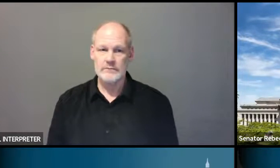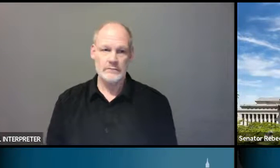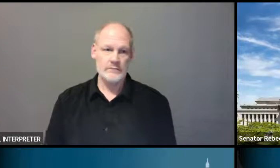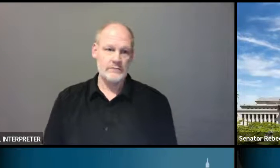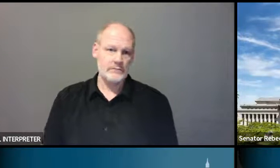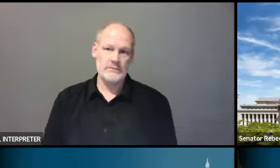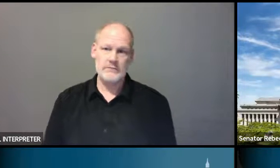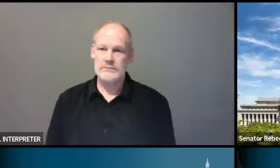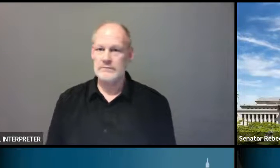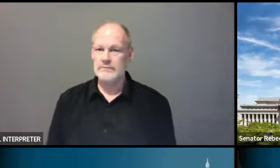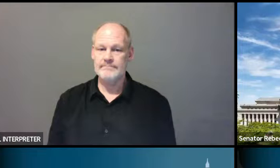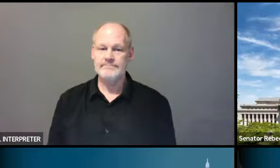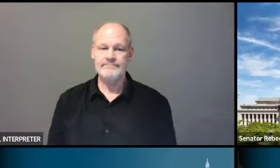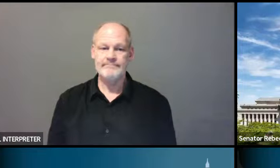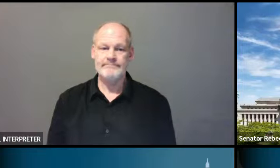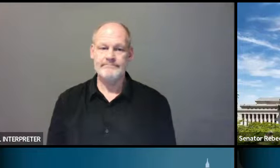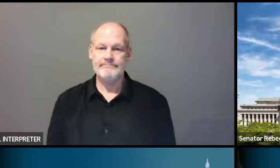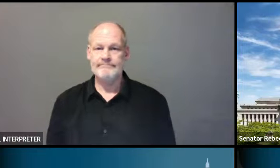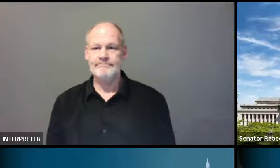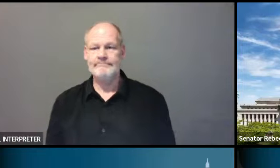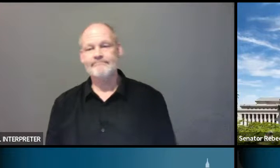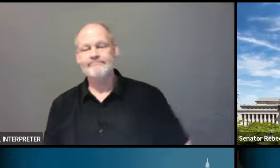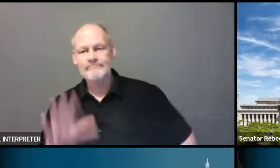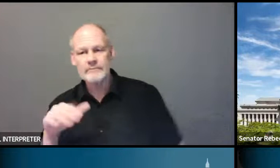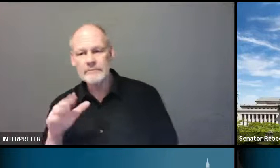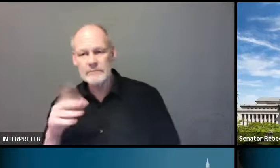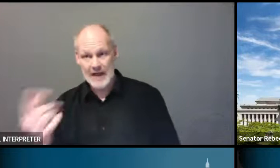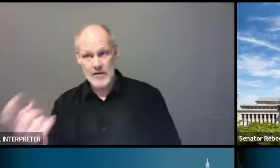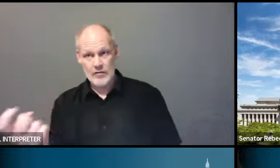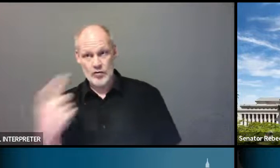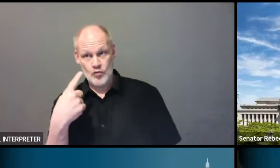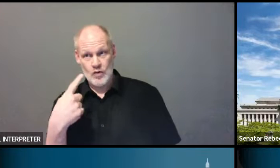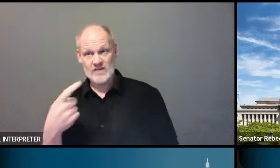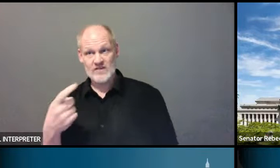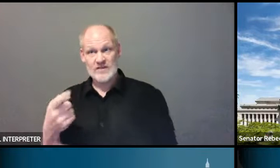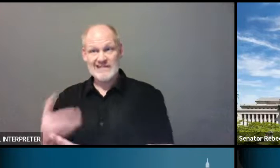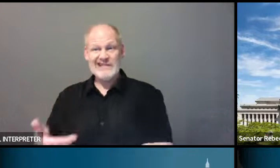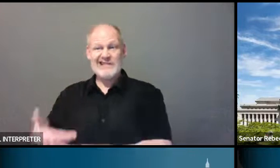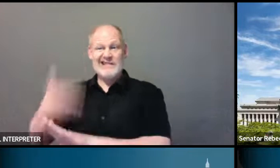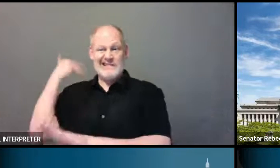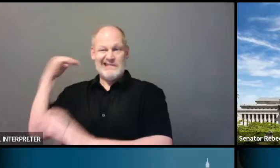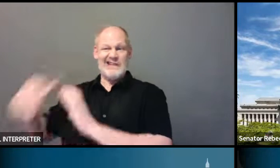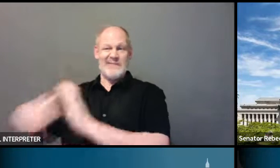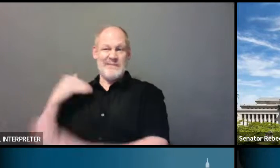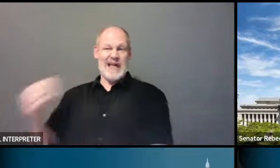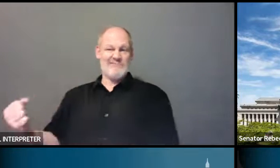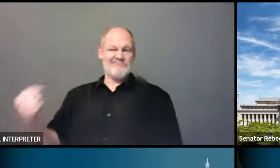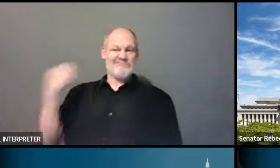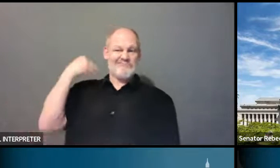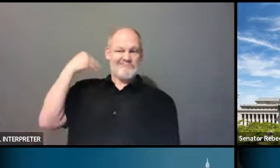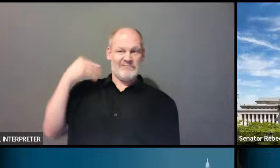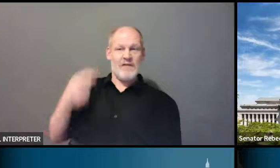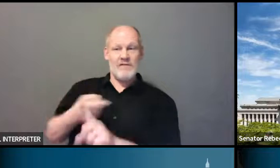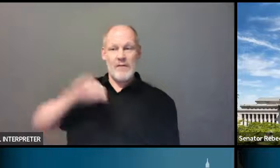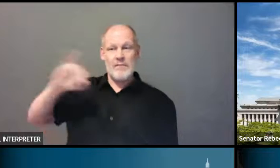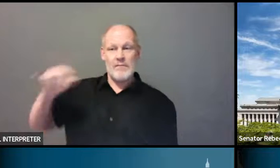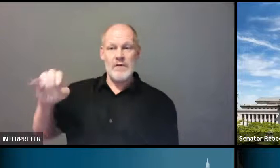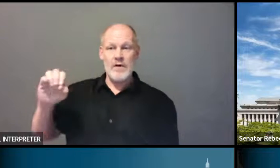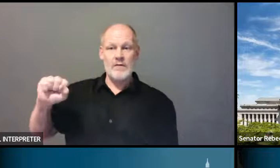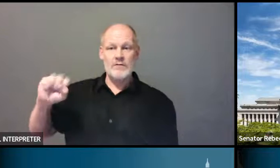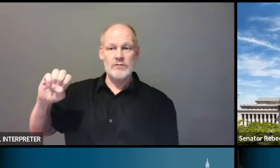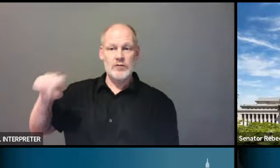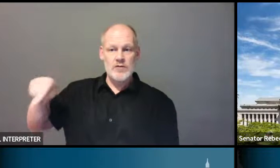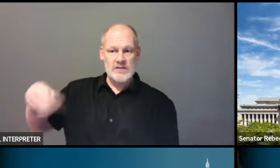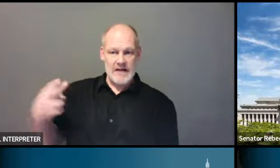All right. We're moving on to a question submitted in advance on our survey. This one is from Joseph. This question